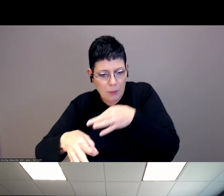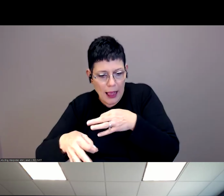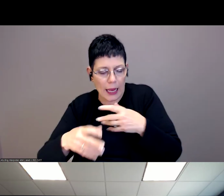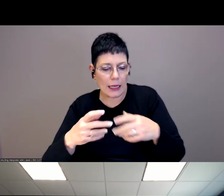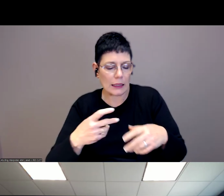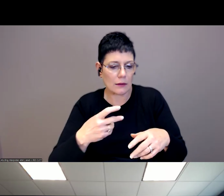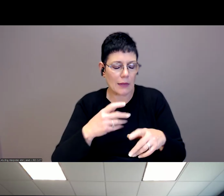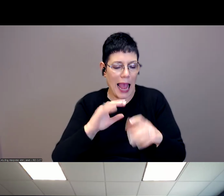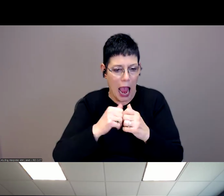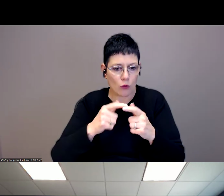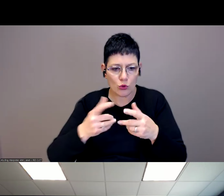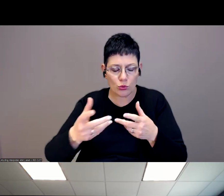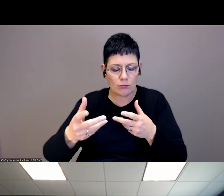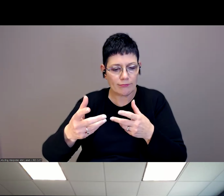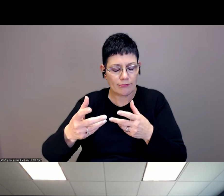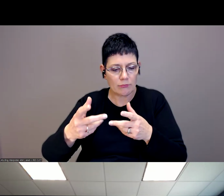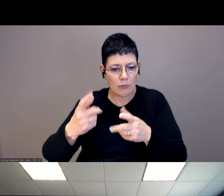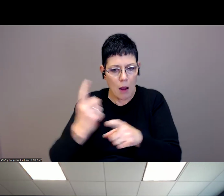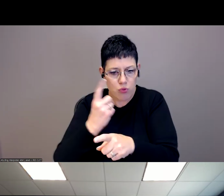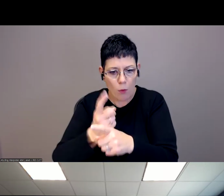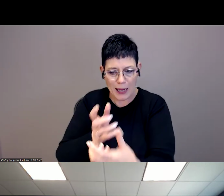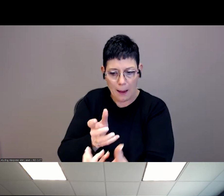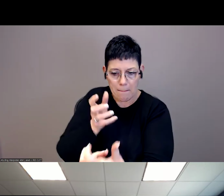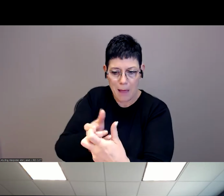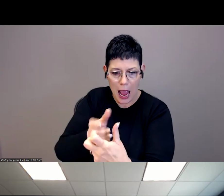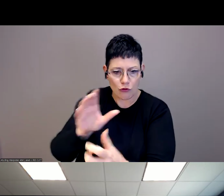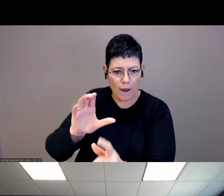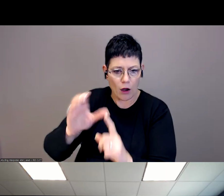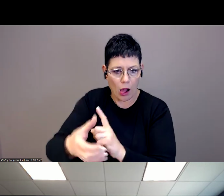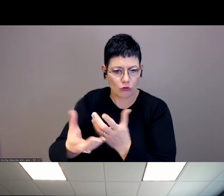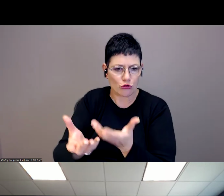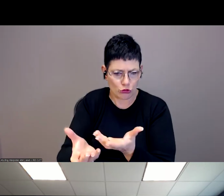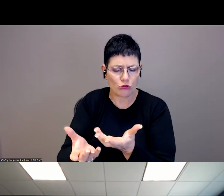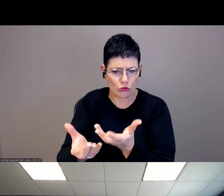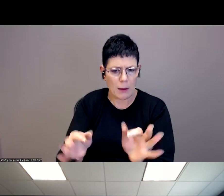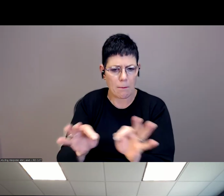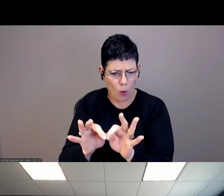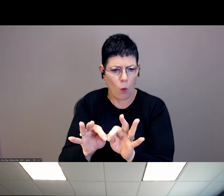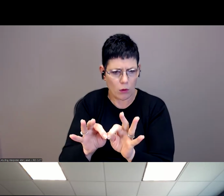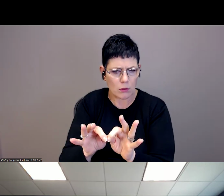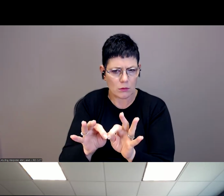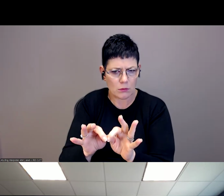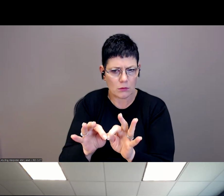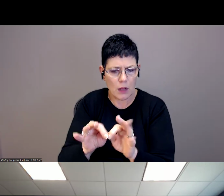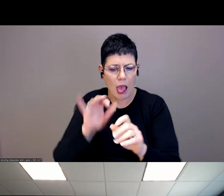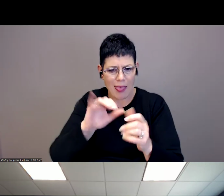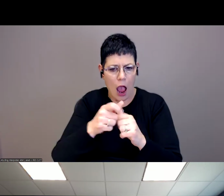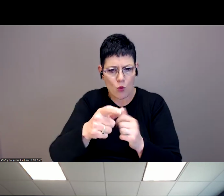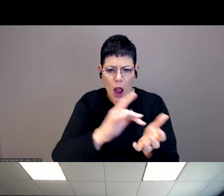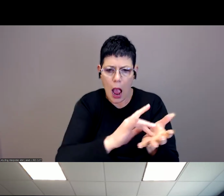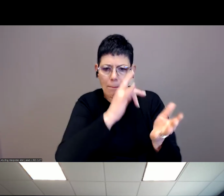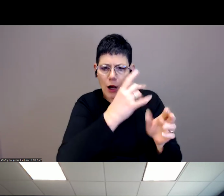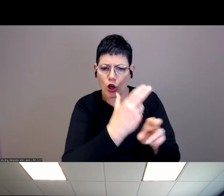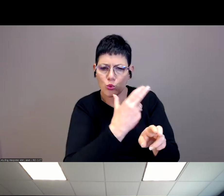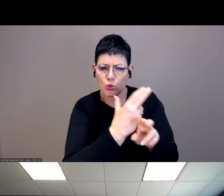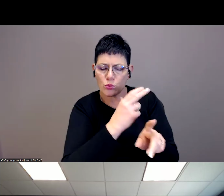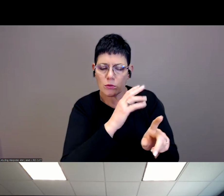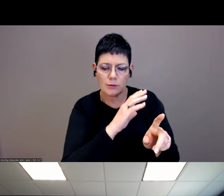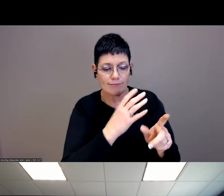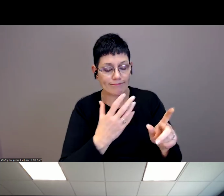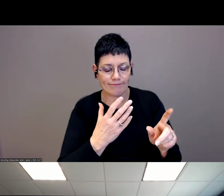something that's culturally salient, but still the same point. So that's how you use, it's